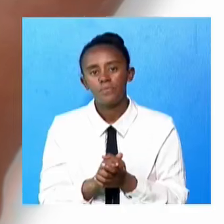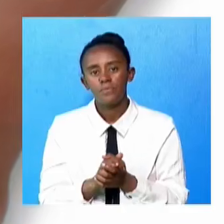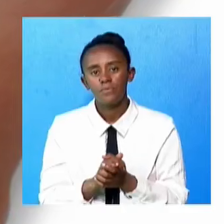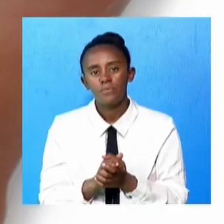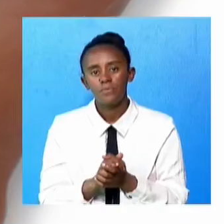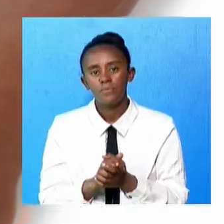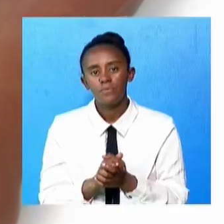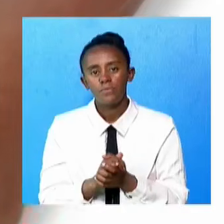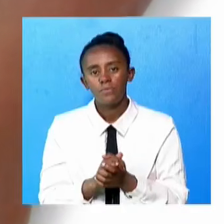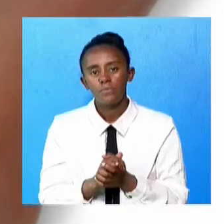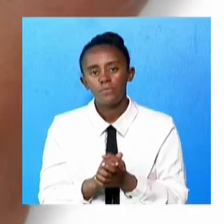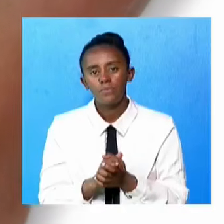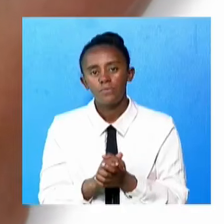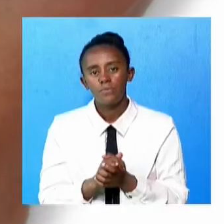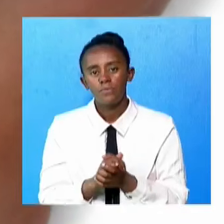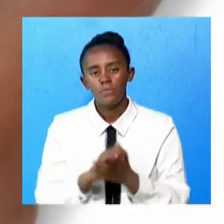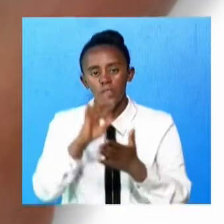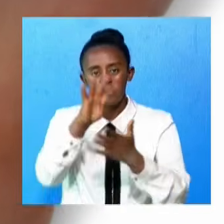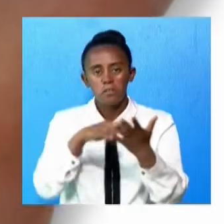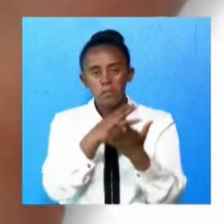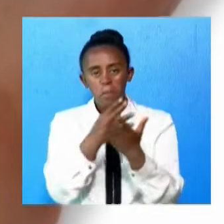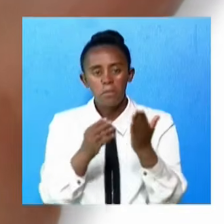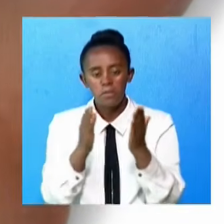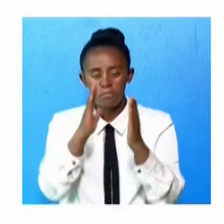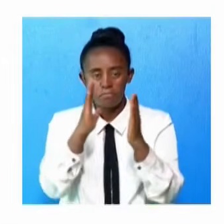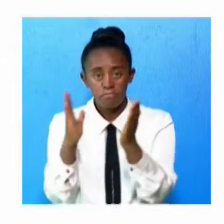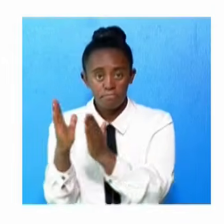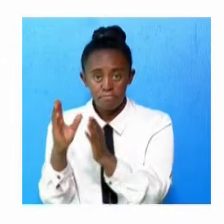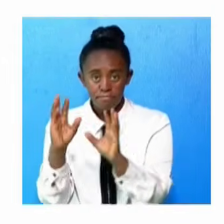the table below.